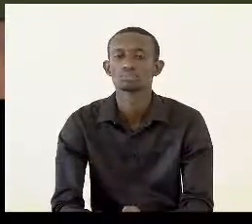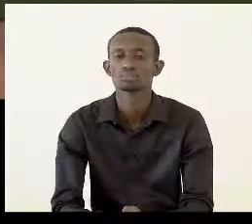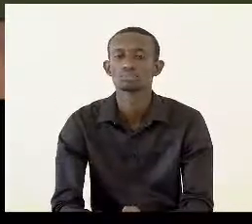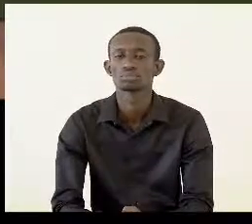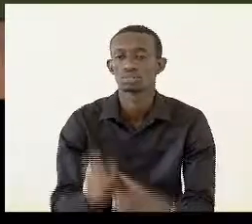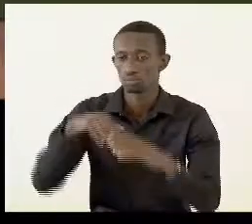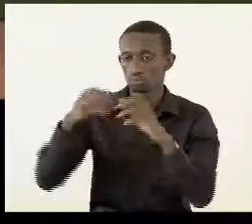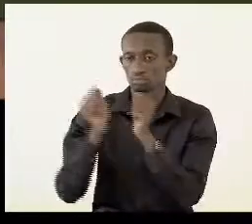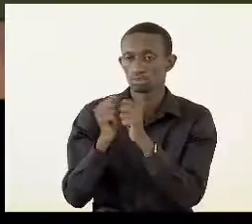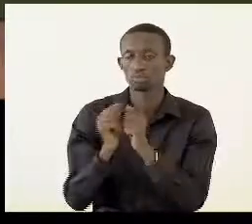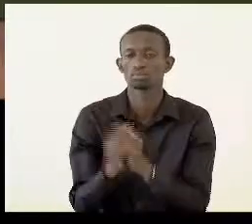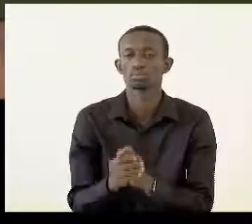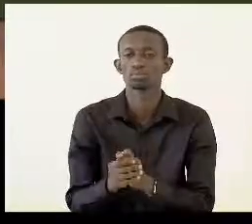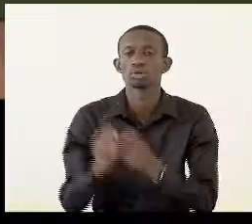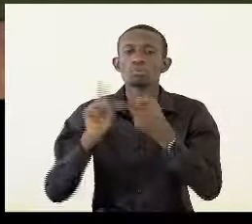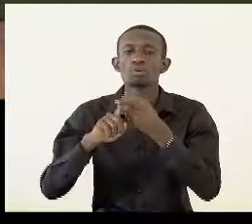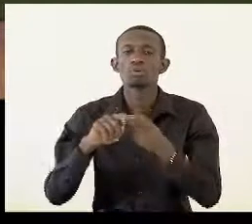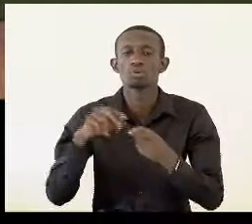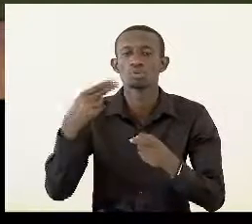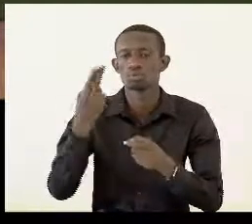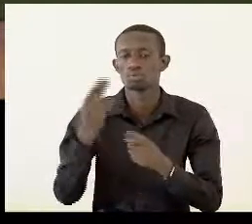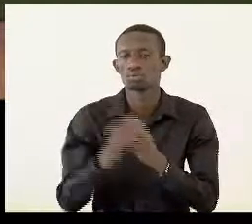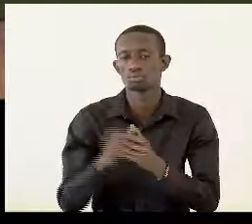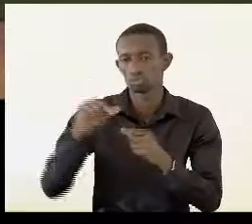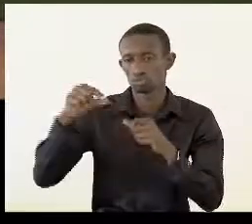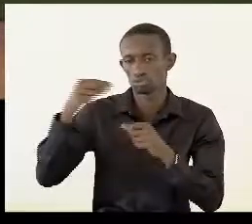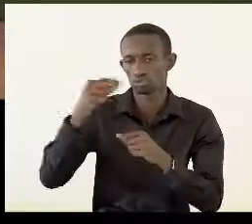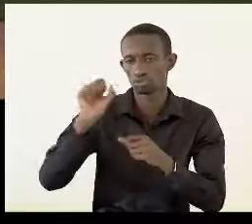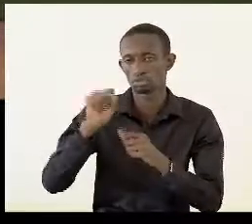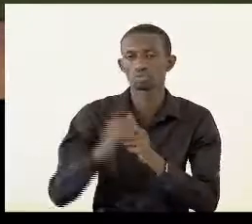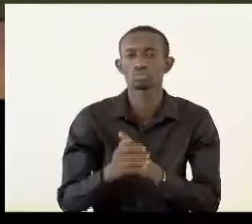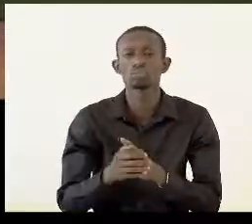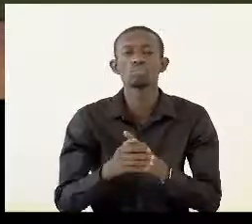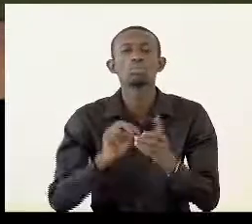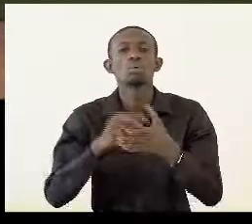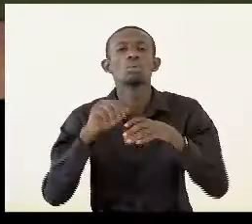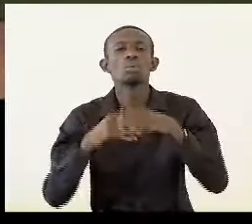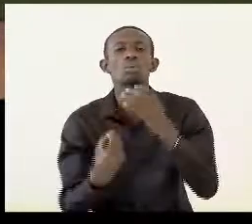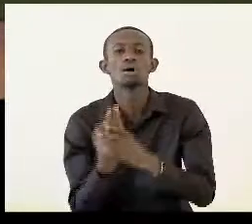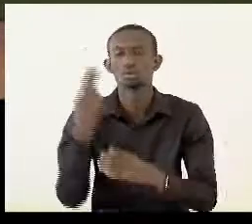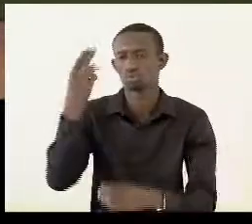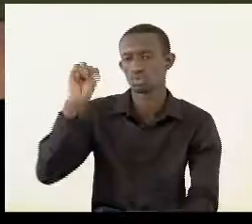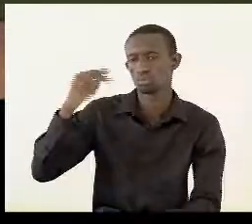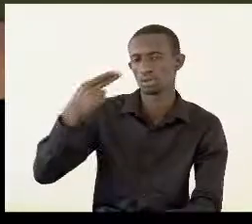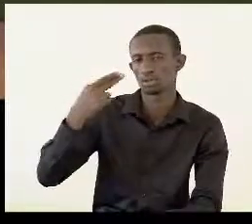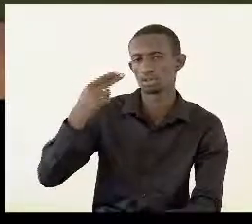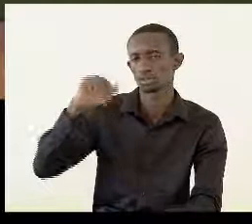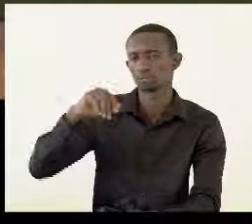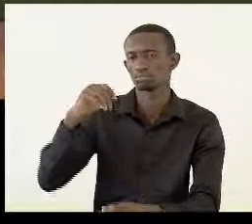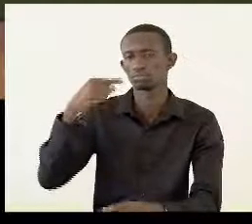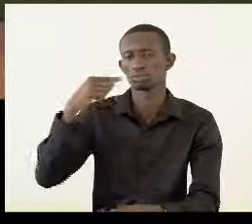in the solid state reacting with hydrogen in the gaseous state to produce 2MH in the solid